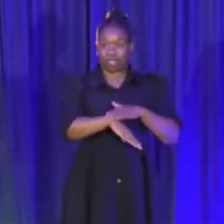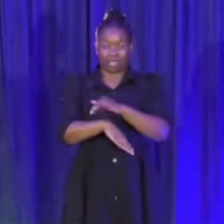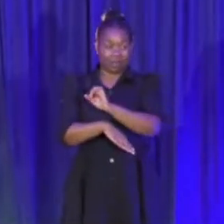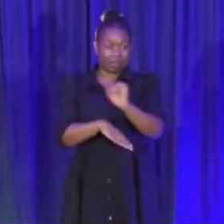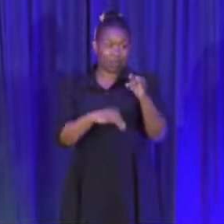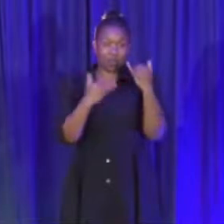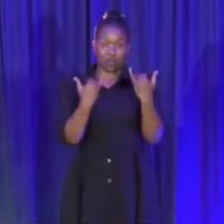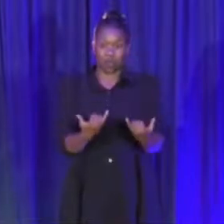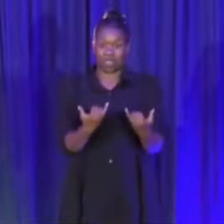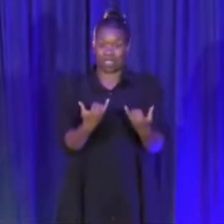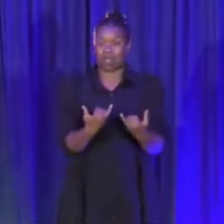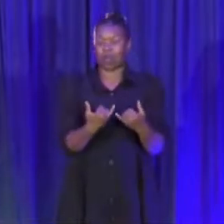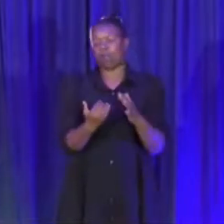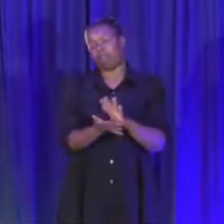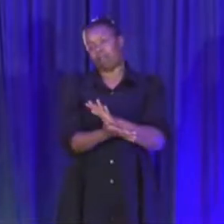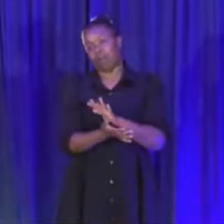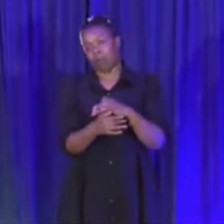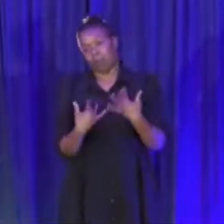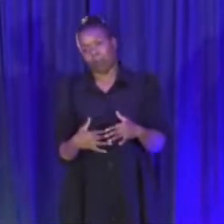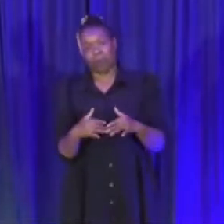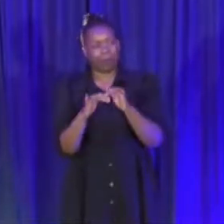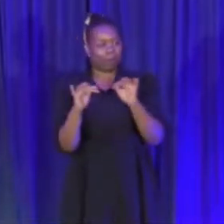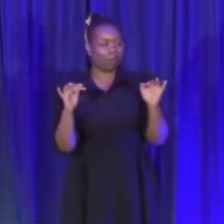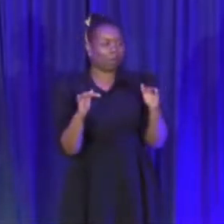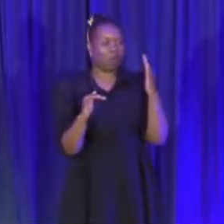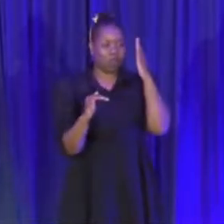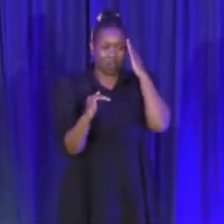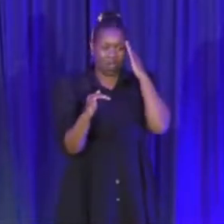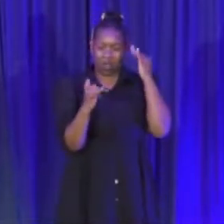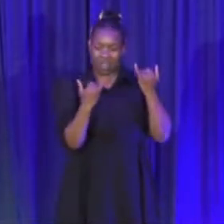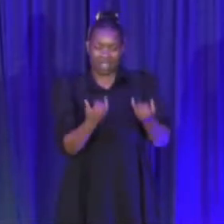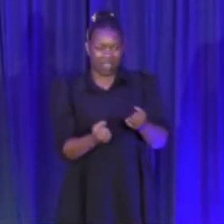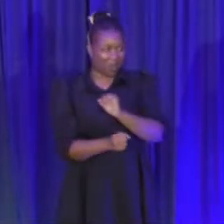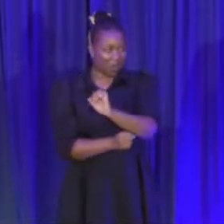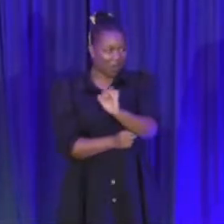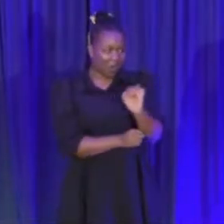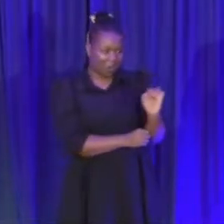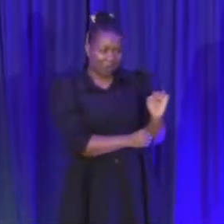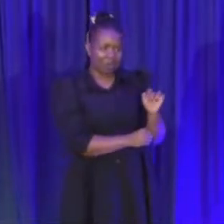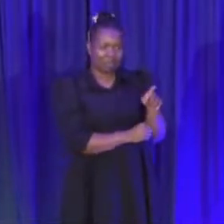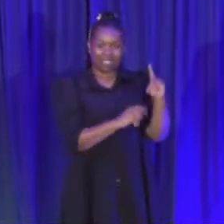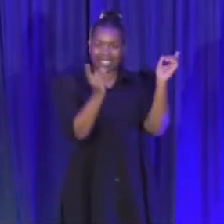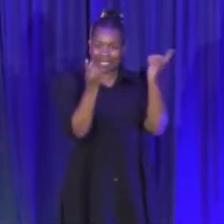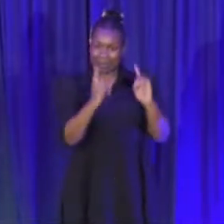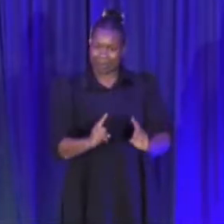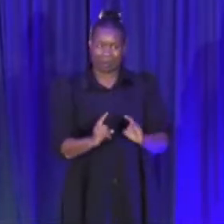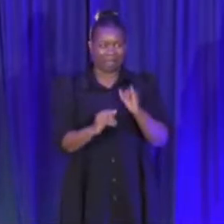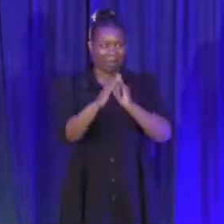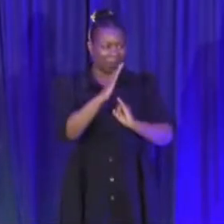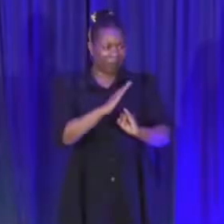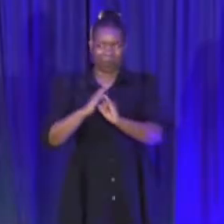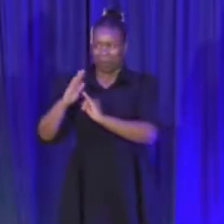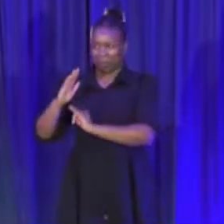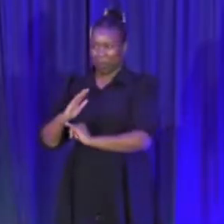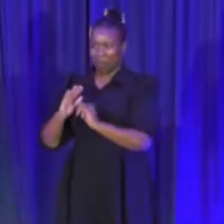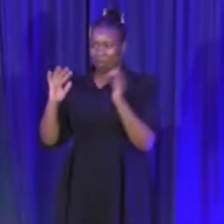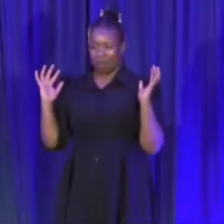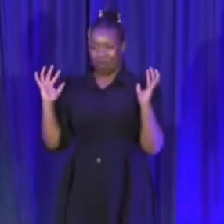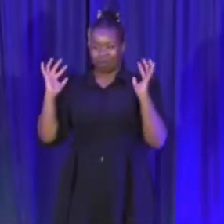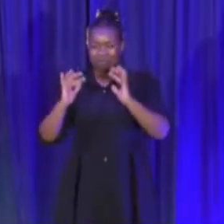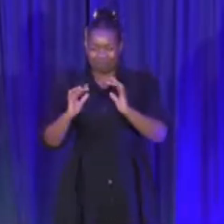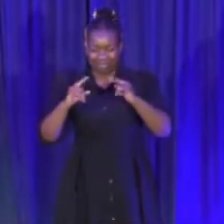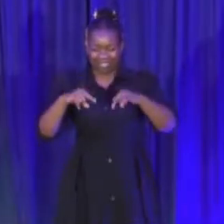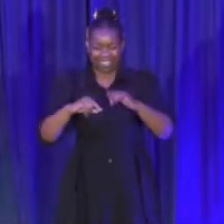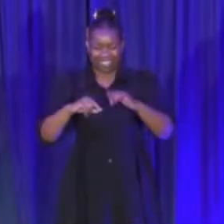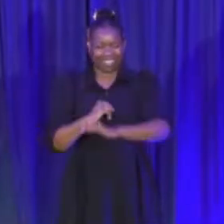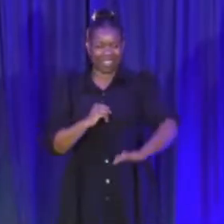truly appreciate it. Let people know that you are one of special individuals who came through to the Gallagher Convention Center